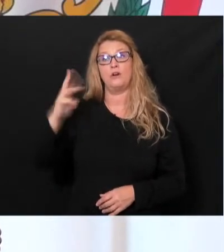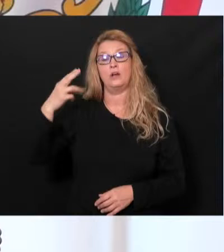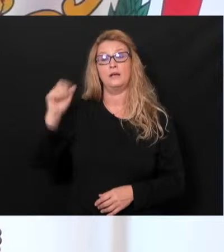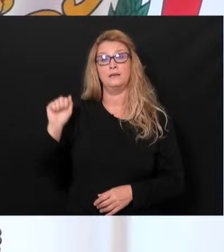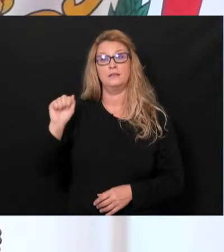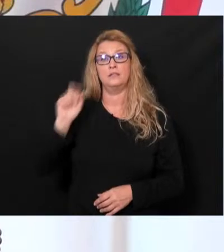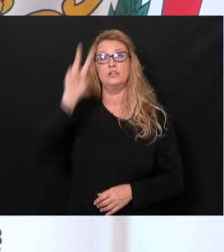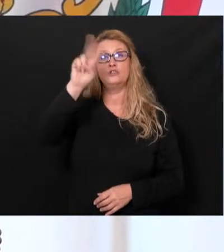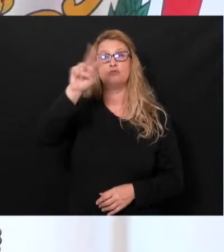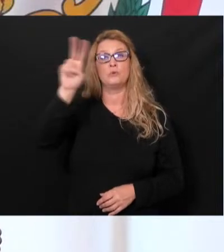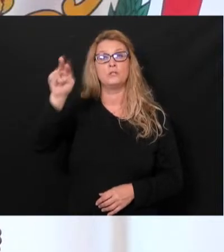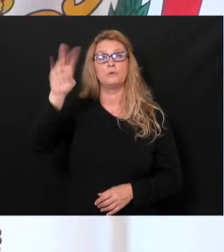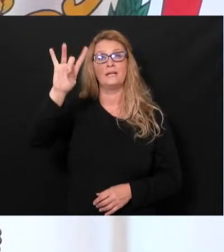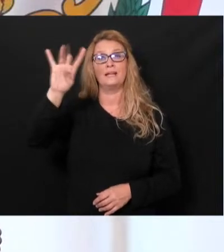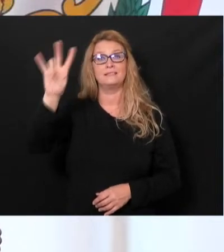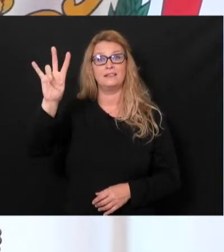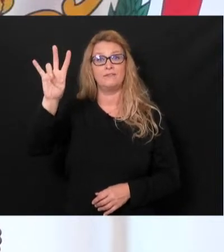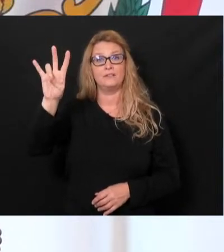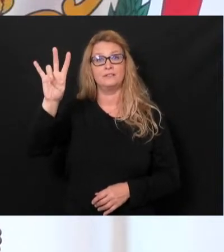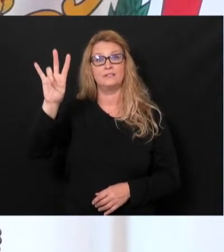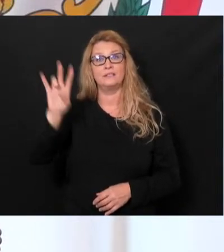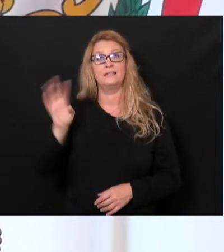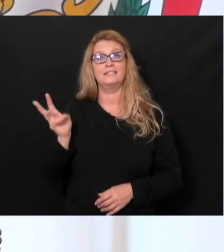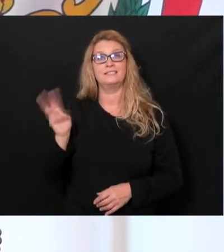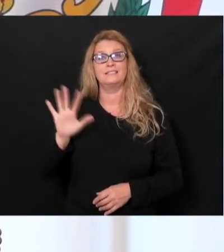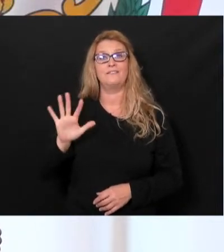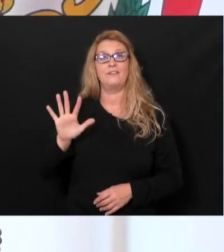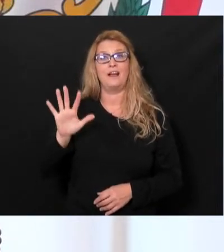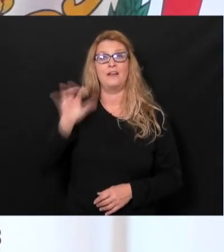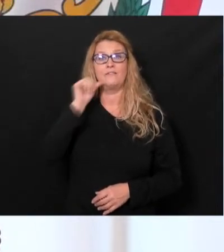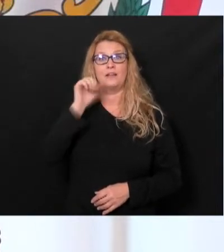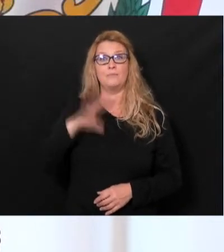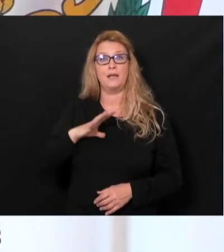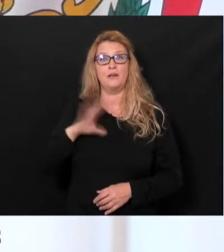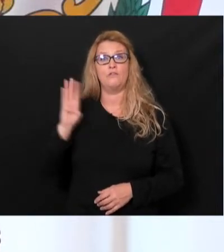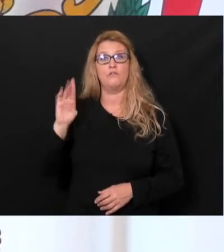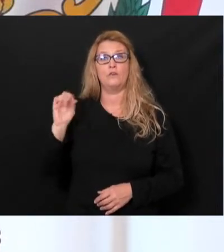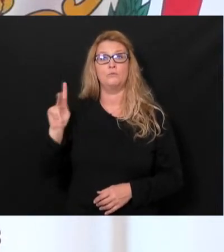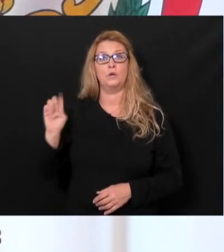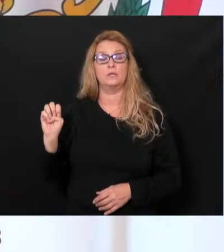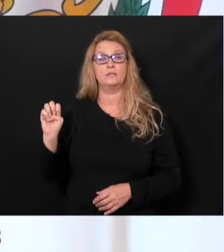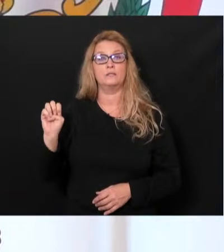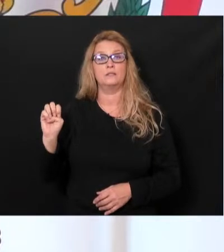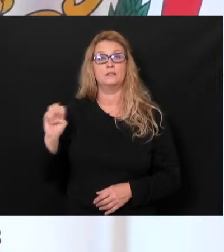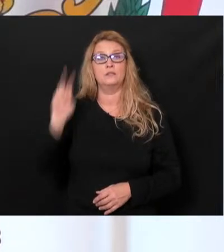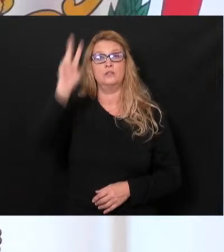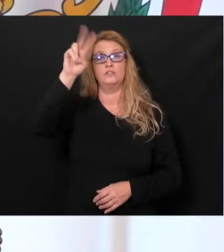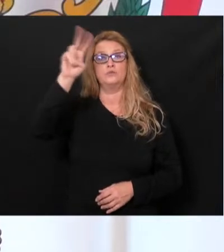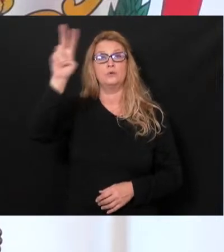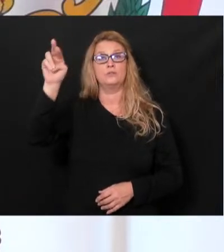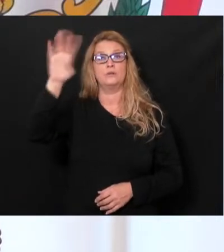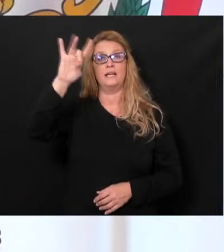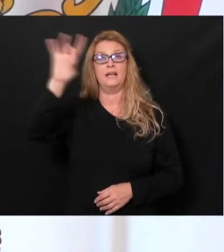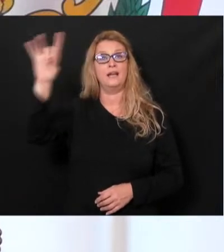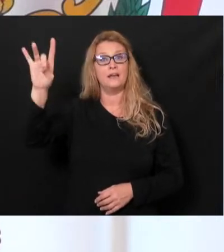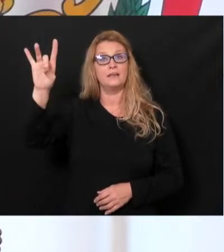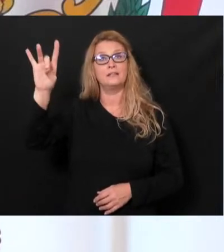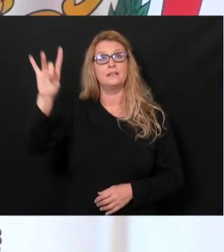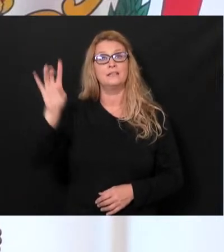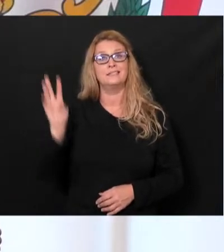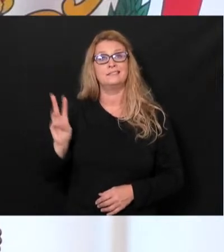The 2,287th death is a 65-year-old female from Brooke County. The 2,288th death